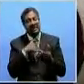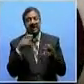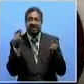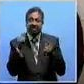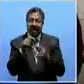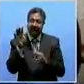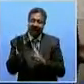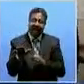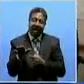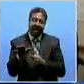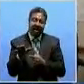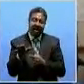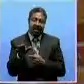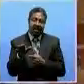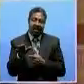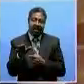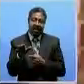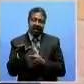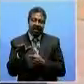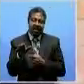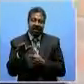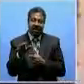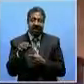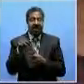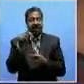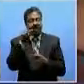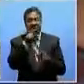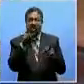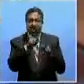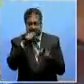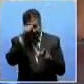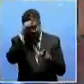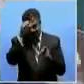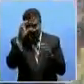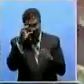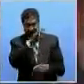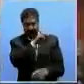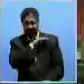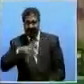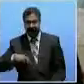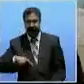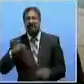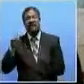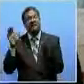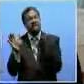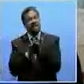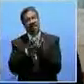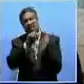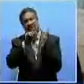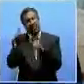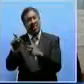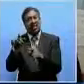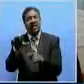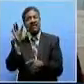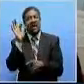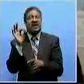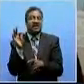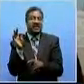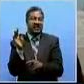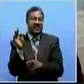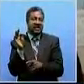Mayor Johnson Kangombe in town clerk also rushed to the school to appreciate the situation. We don't want these things of gassing,